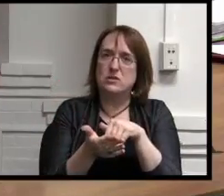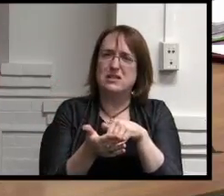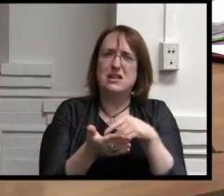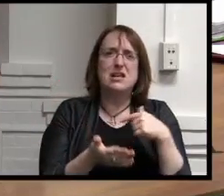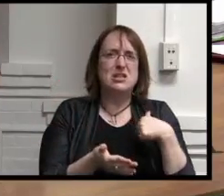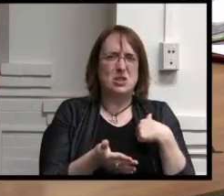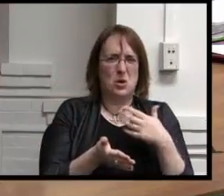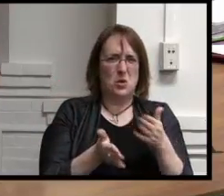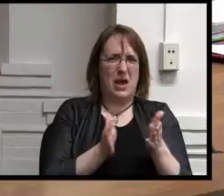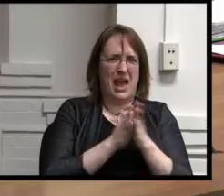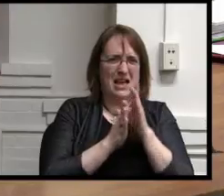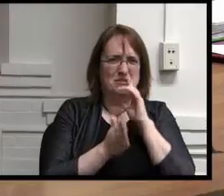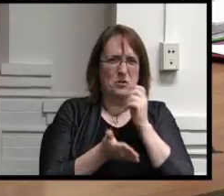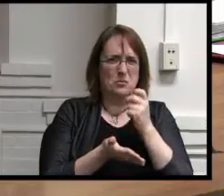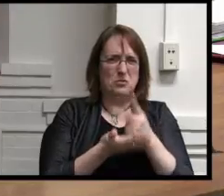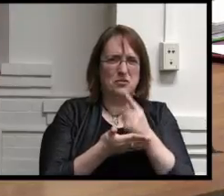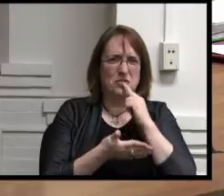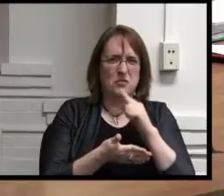for approval to spend